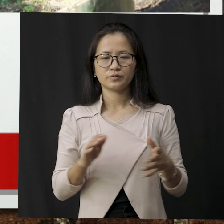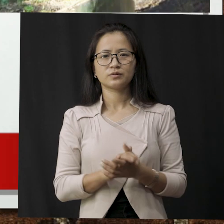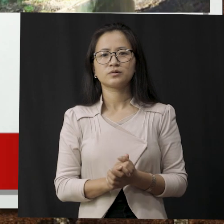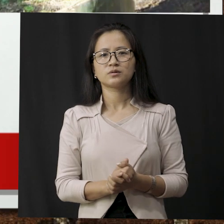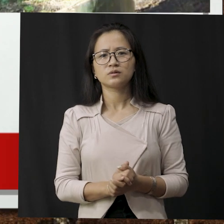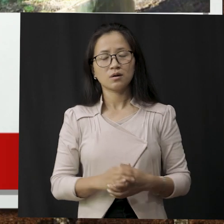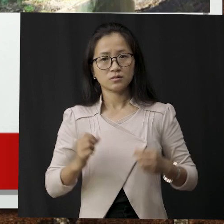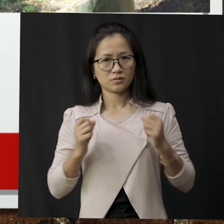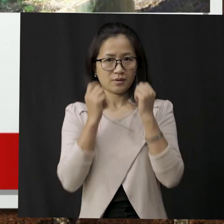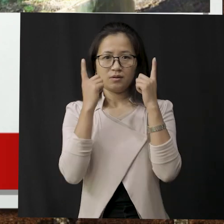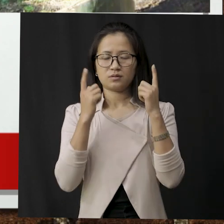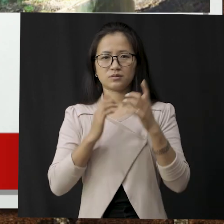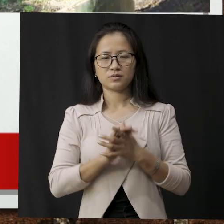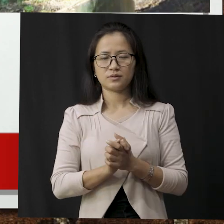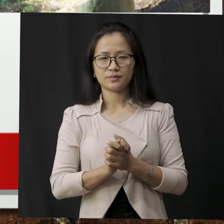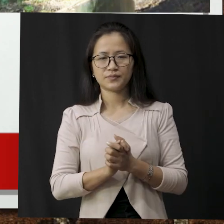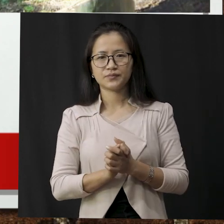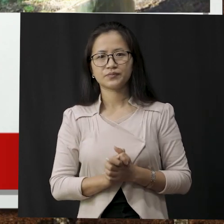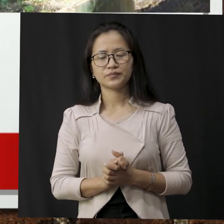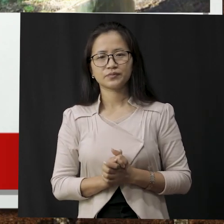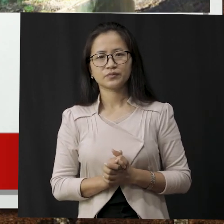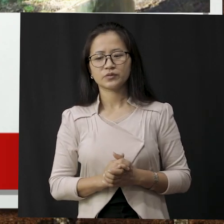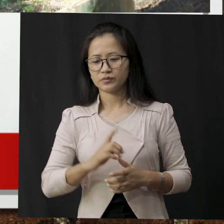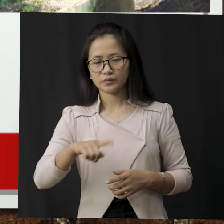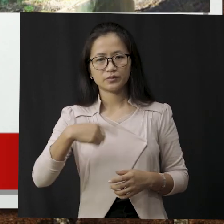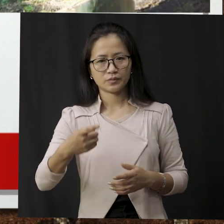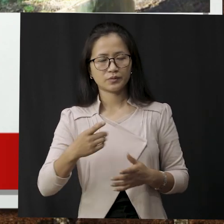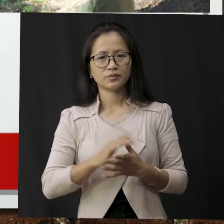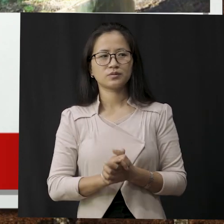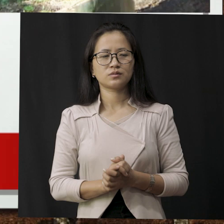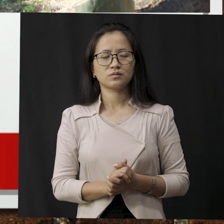So are you all excited? Now, next we are going to